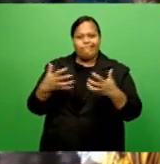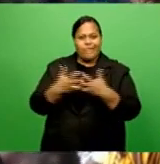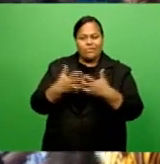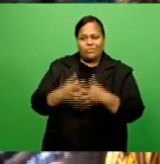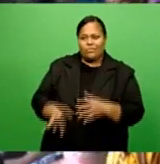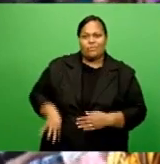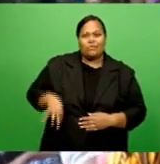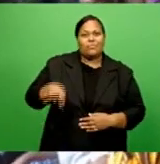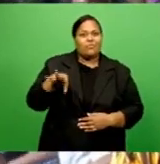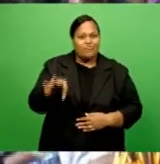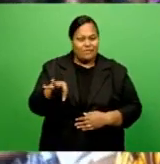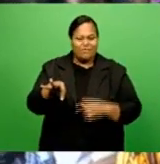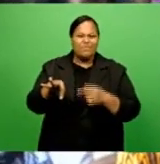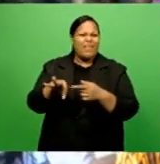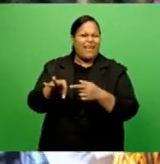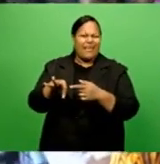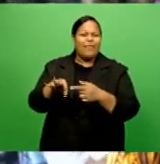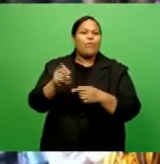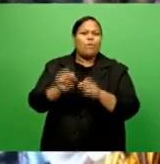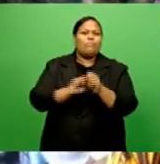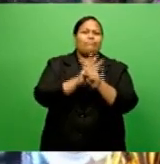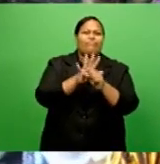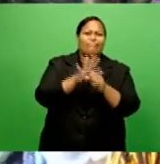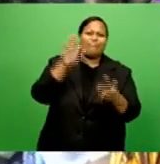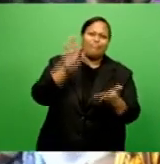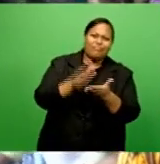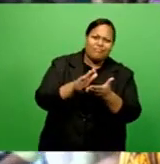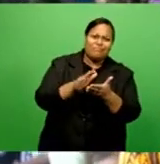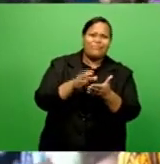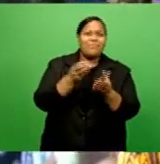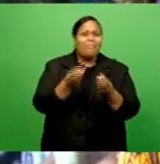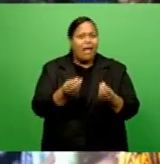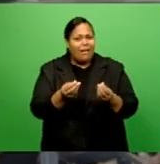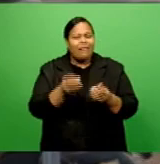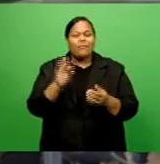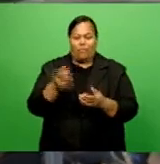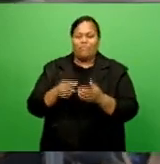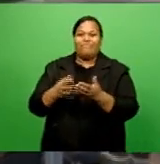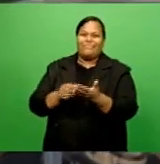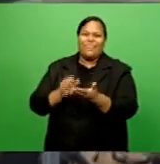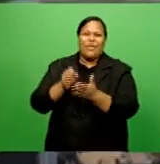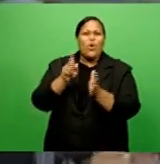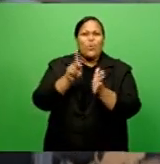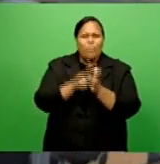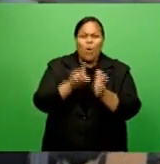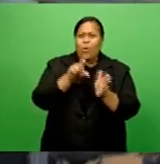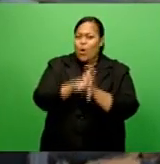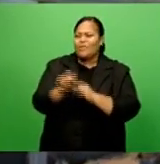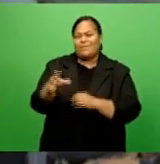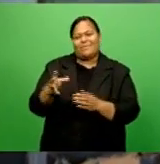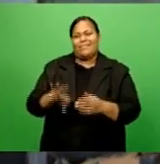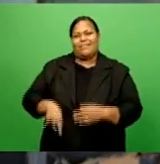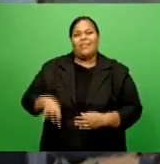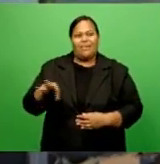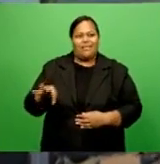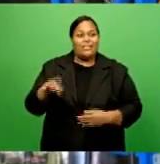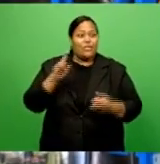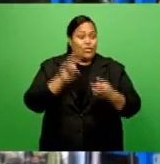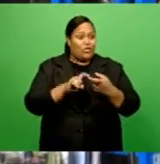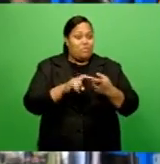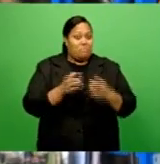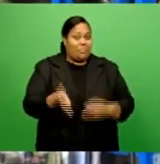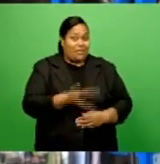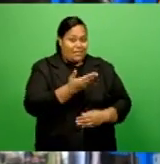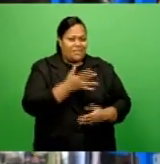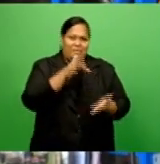facing this difficult time of COVID-19. So this price is affordable to everyone. I mean, honestly, the cheapest sandal we can find. It's in the